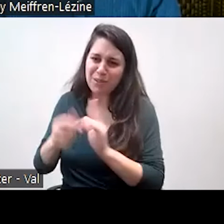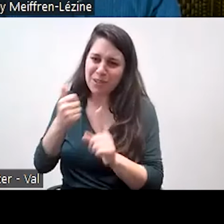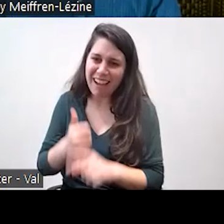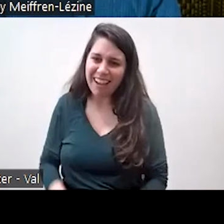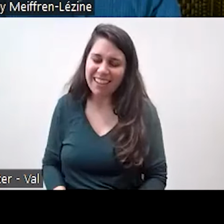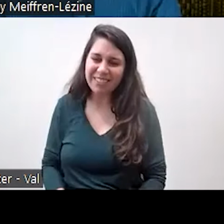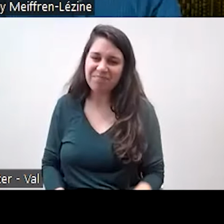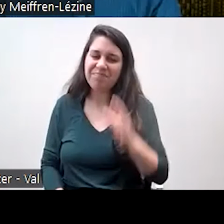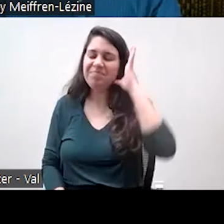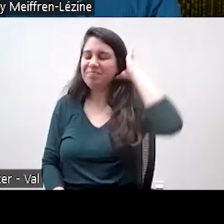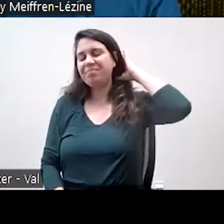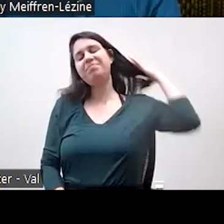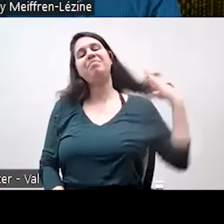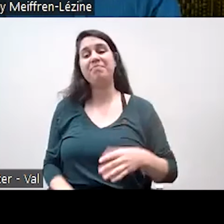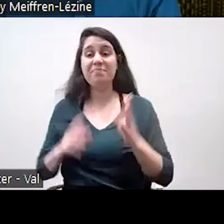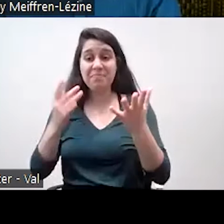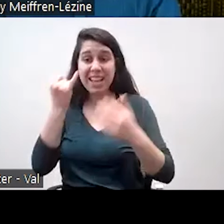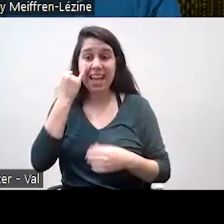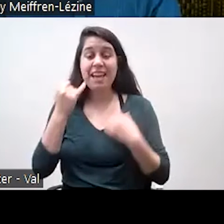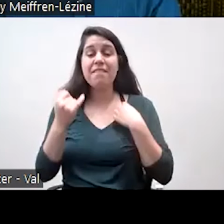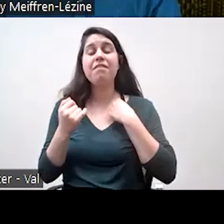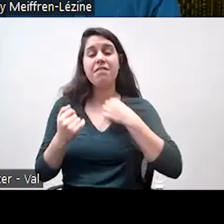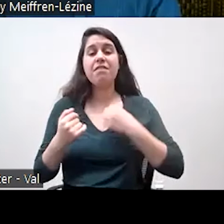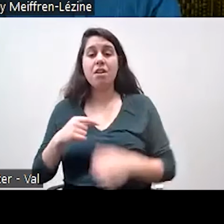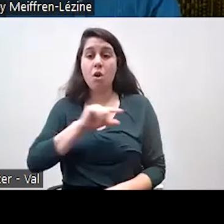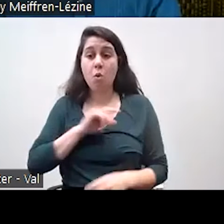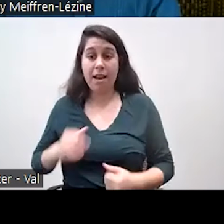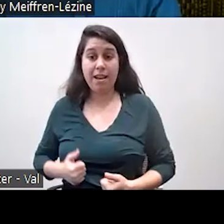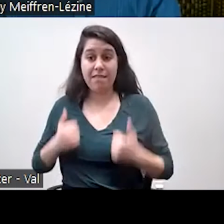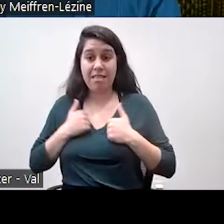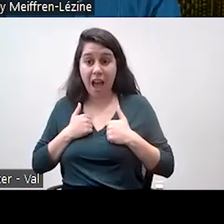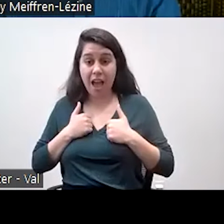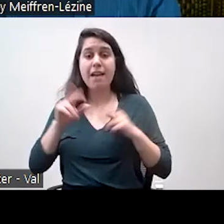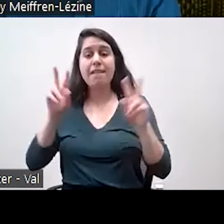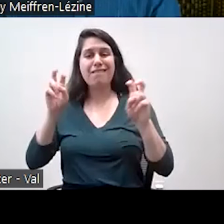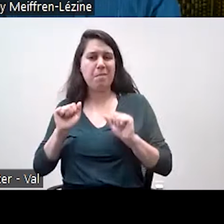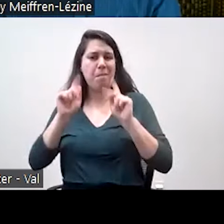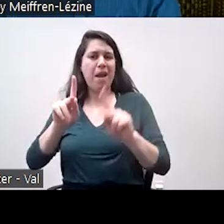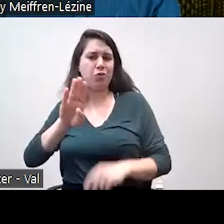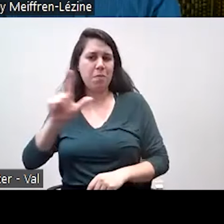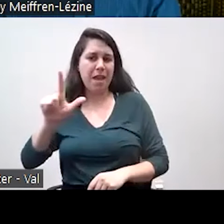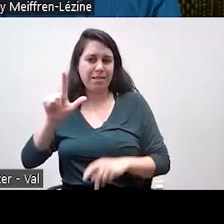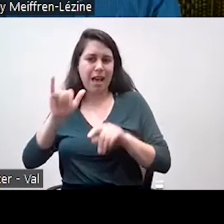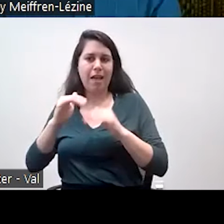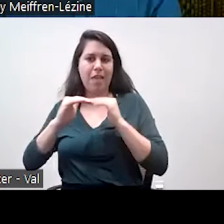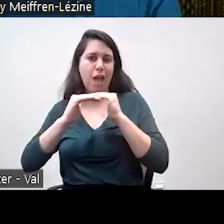once you have that quality of life back up towards that recovery or status quo, area, you'll want to have them